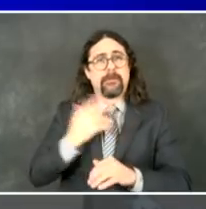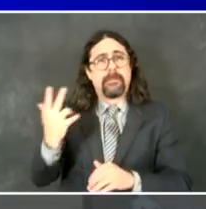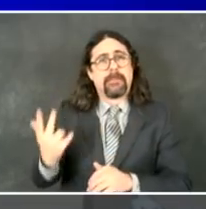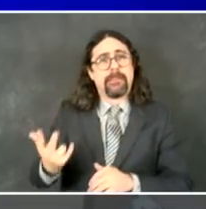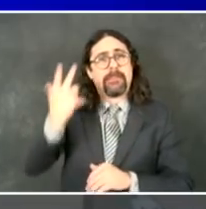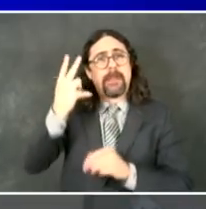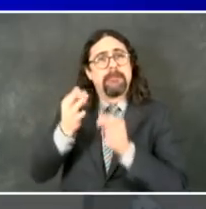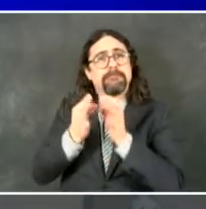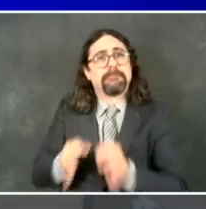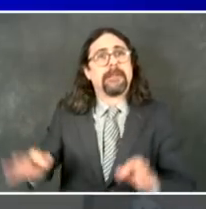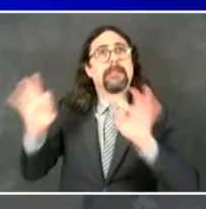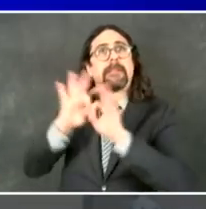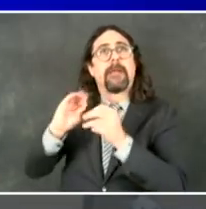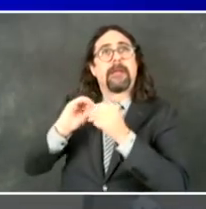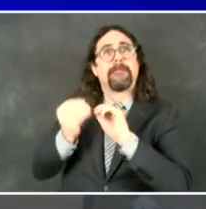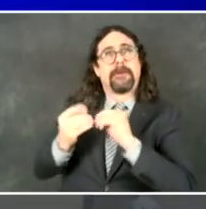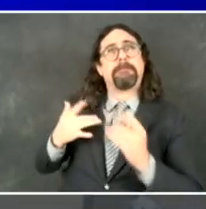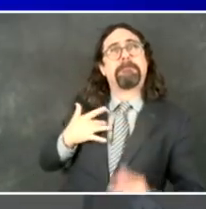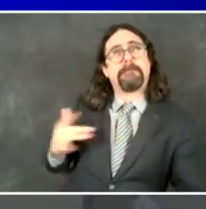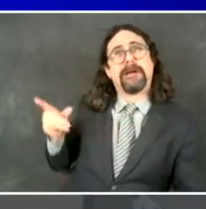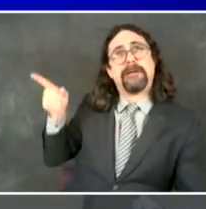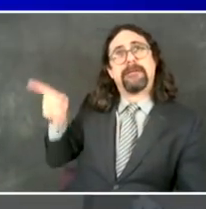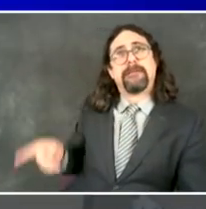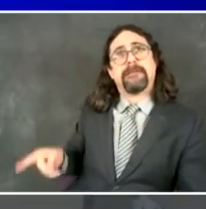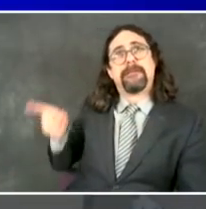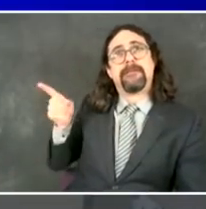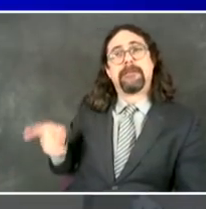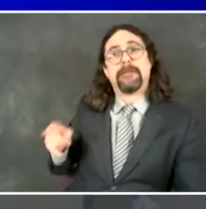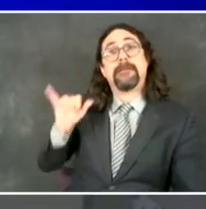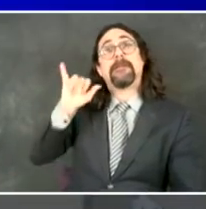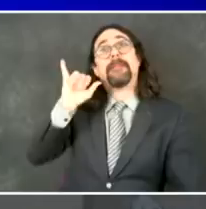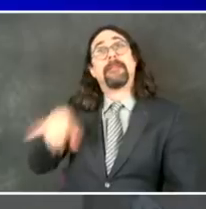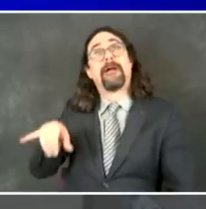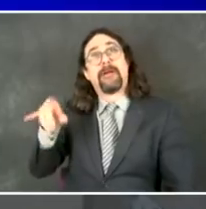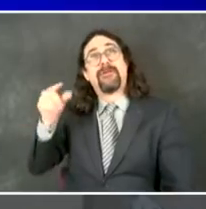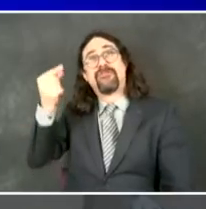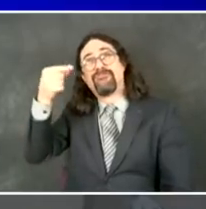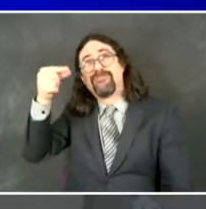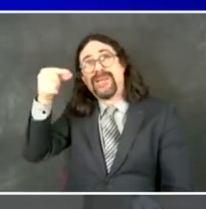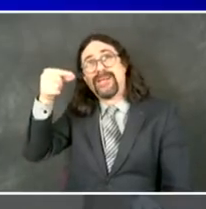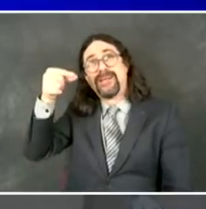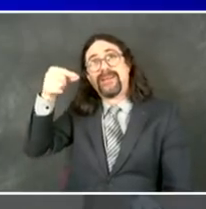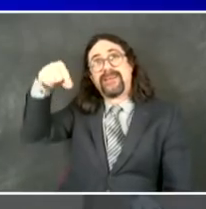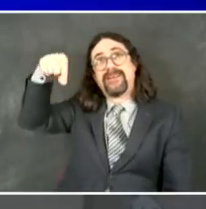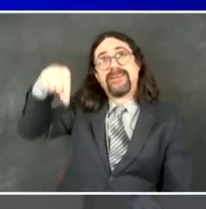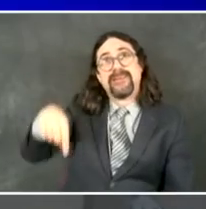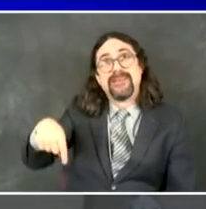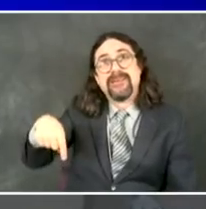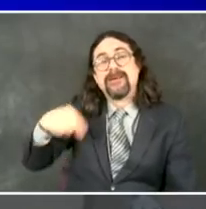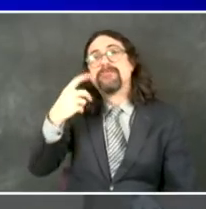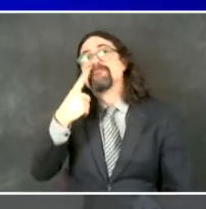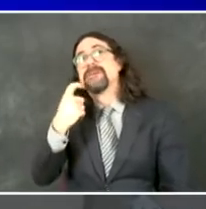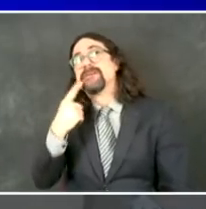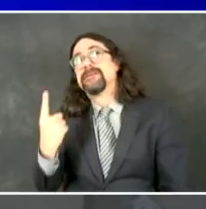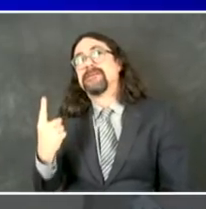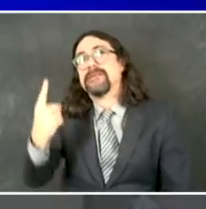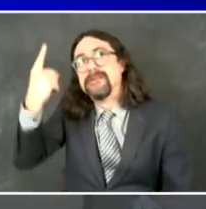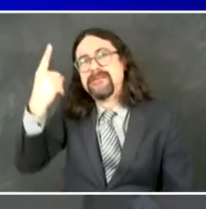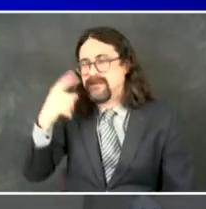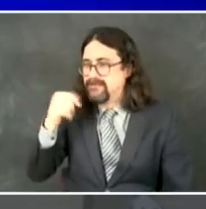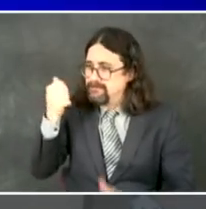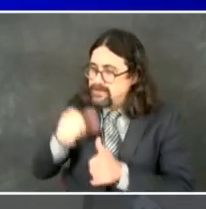consistent progress. The more testing, the more progress. This will help us achieve more testing. It's simple as that.